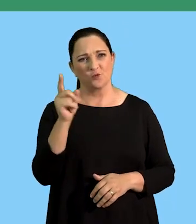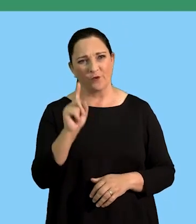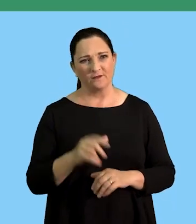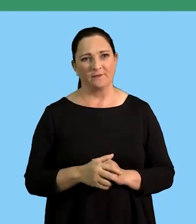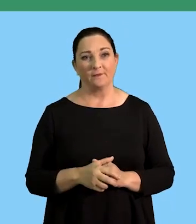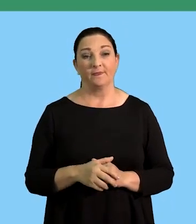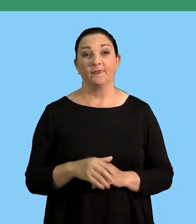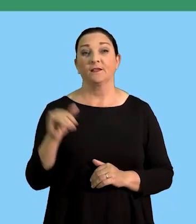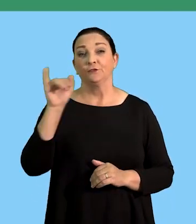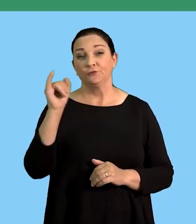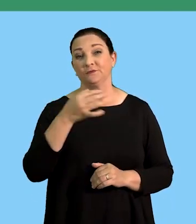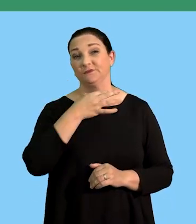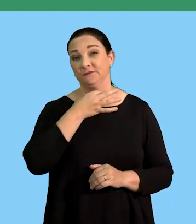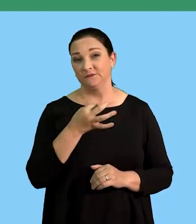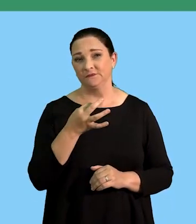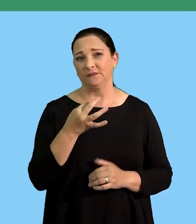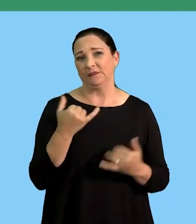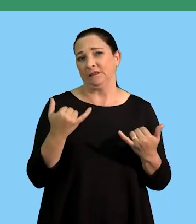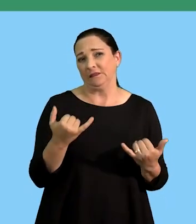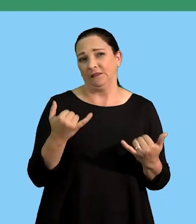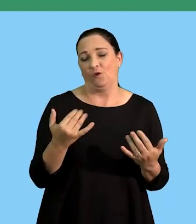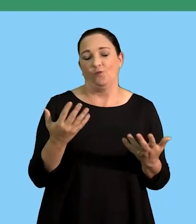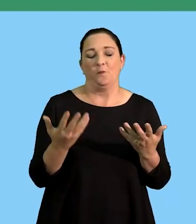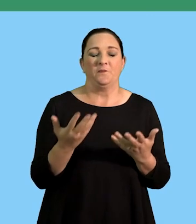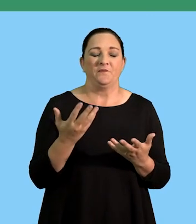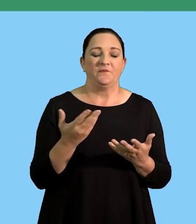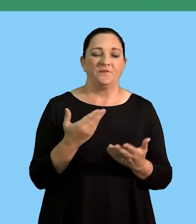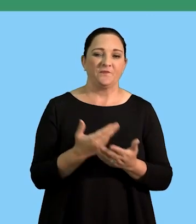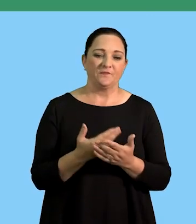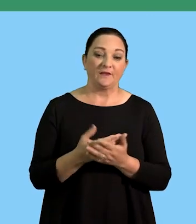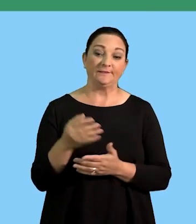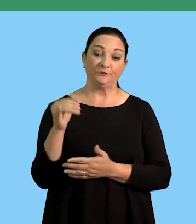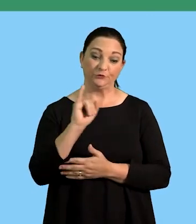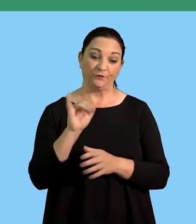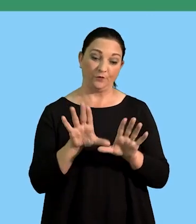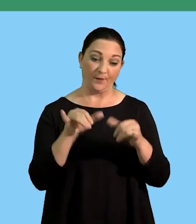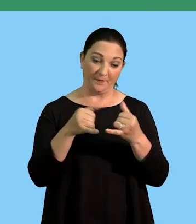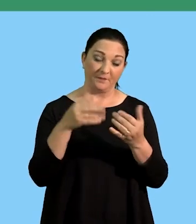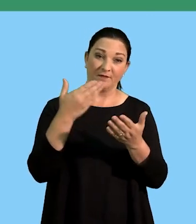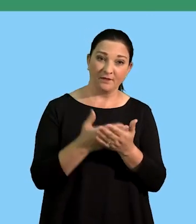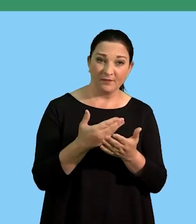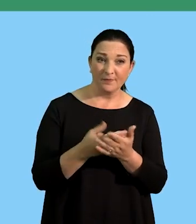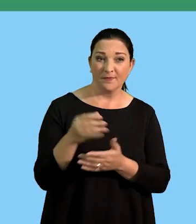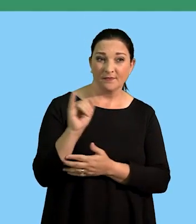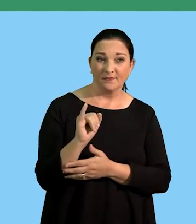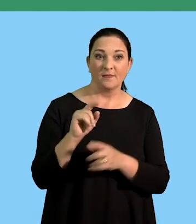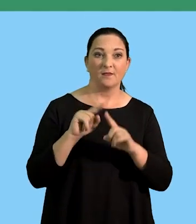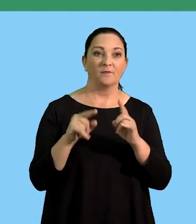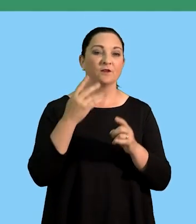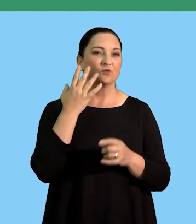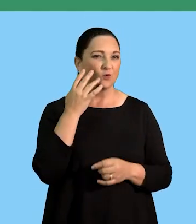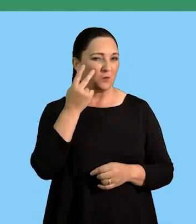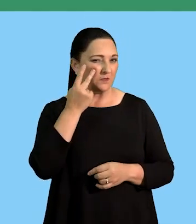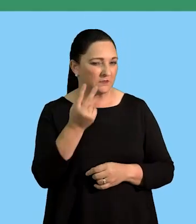insurable risks. Insurable risks, these are risks that can be insured by the insurance company. And then when we